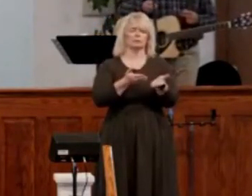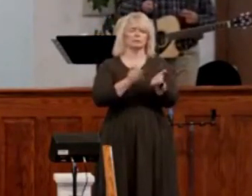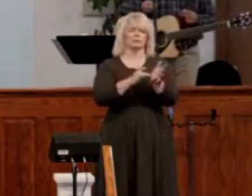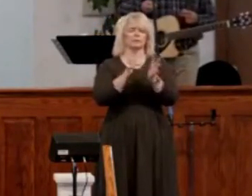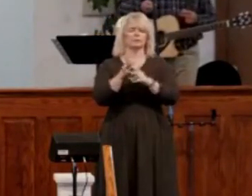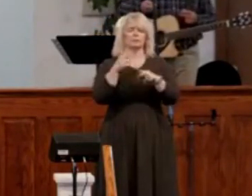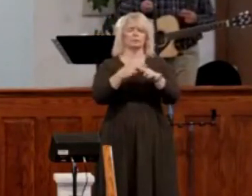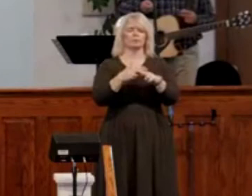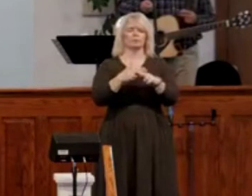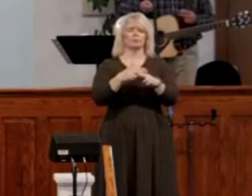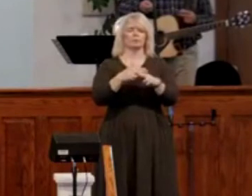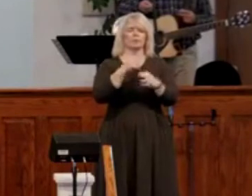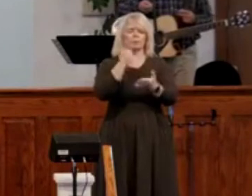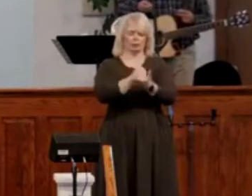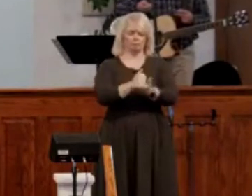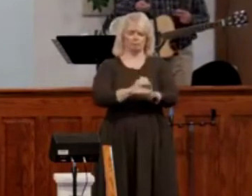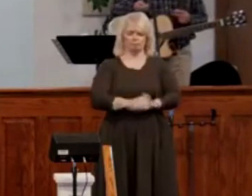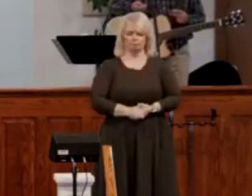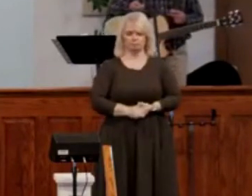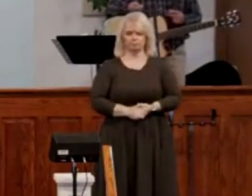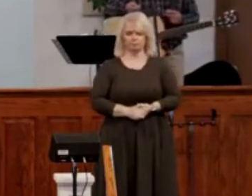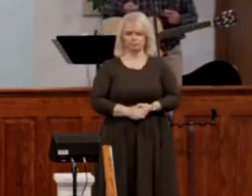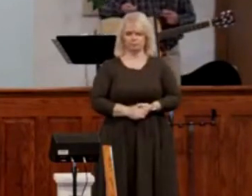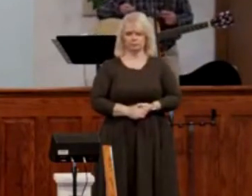in Jesus' name we pray. Amen.